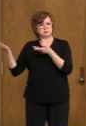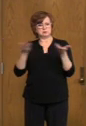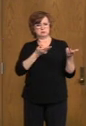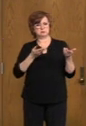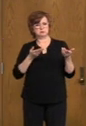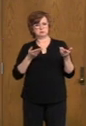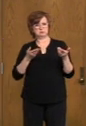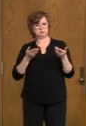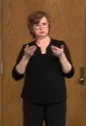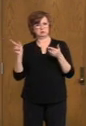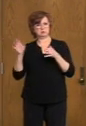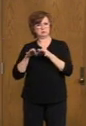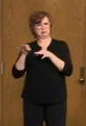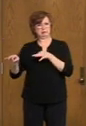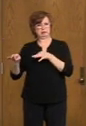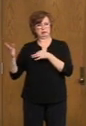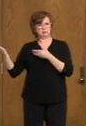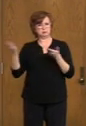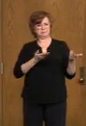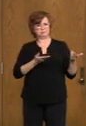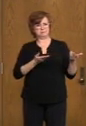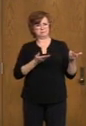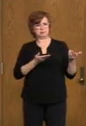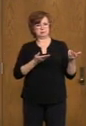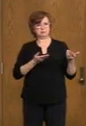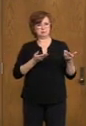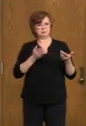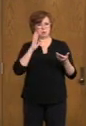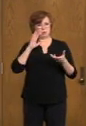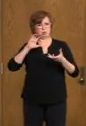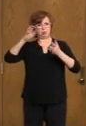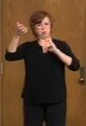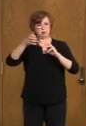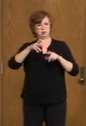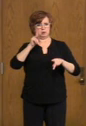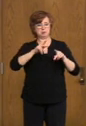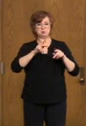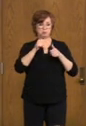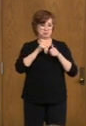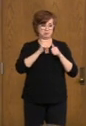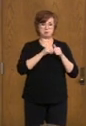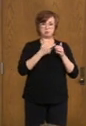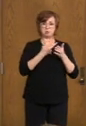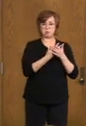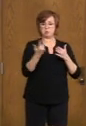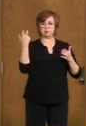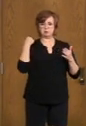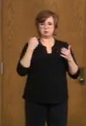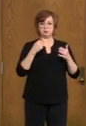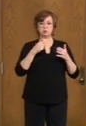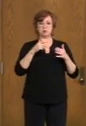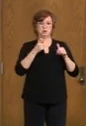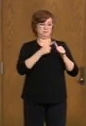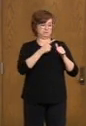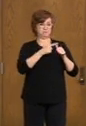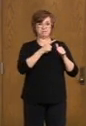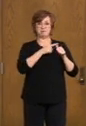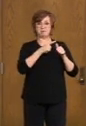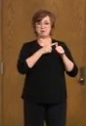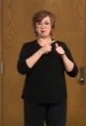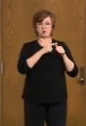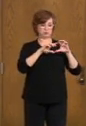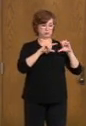25th, what is that going to mean for people who got their first dose, say 3 or 4 weeks ago? Are you concerned